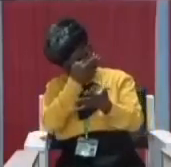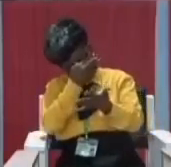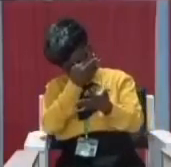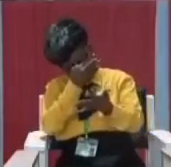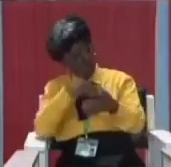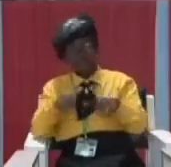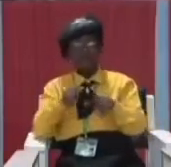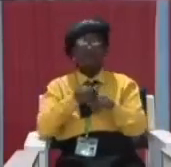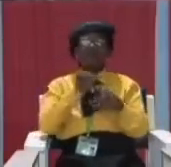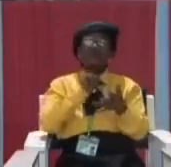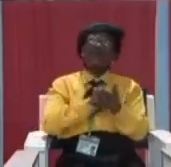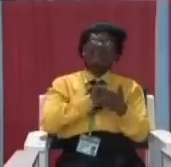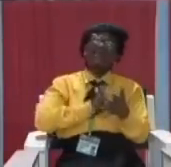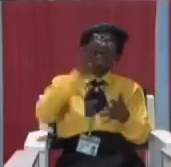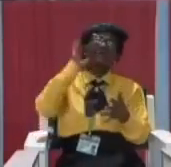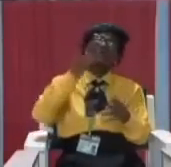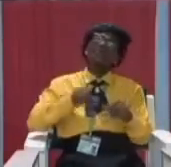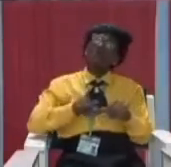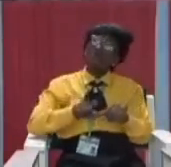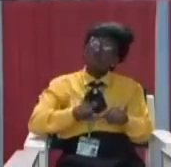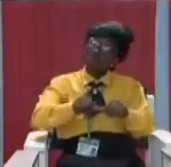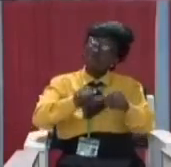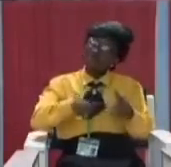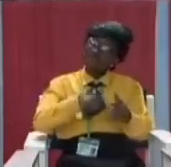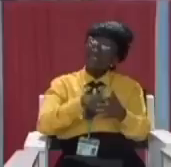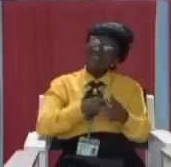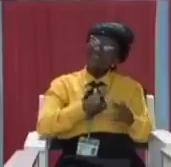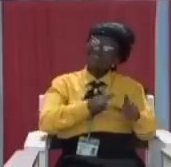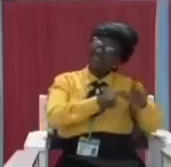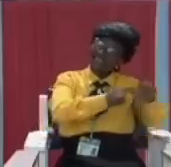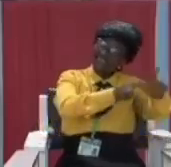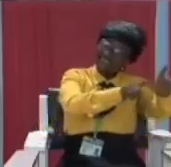so that I can continue this race